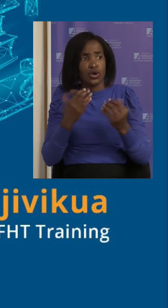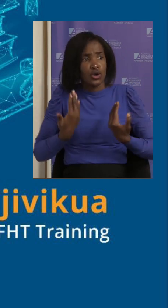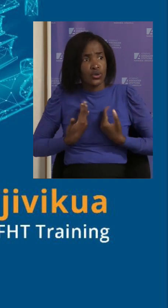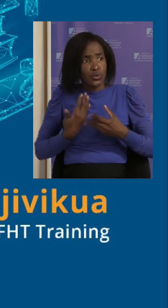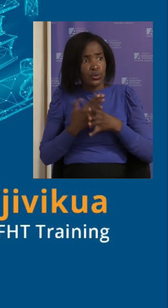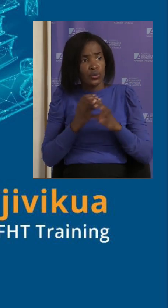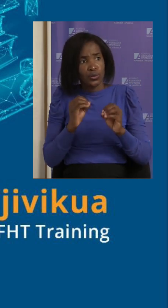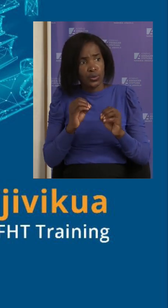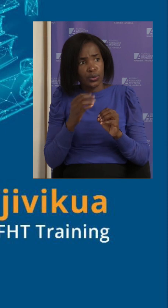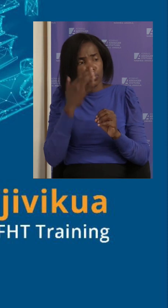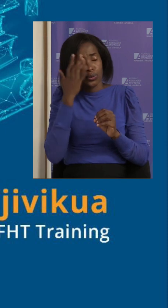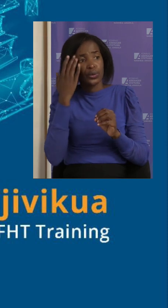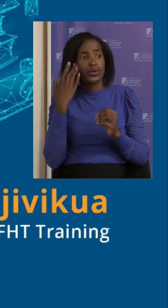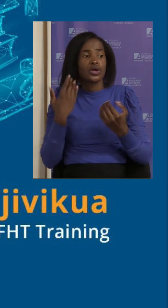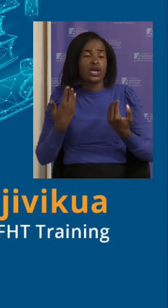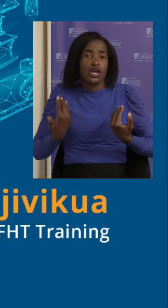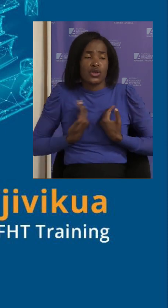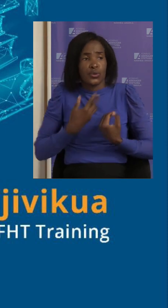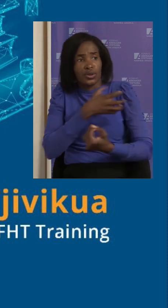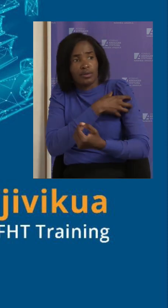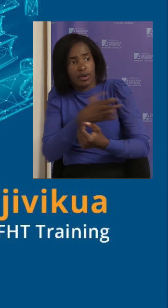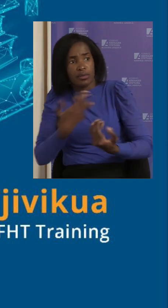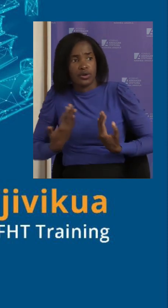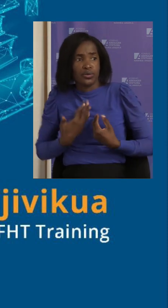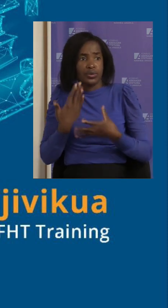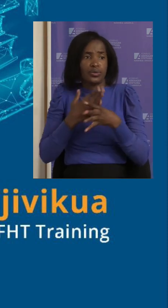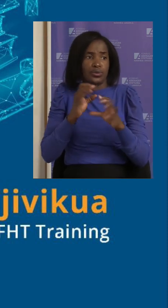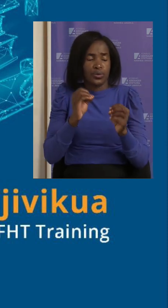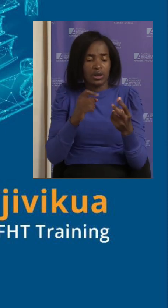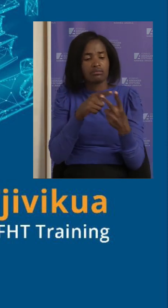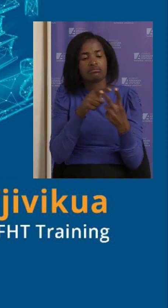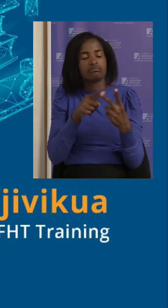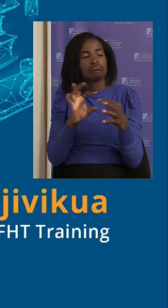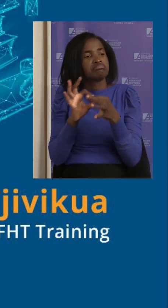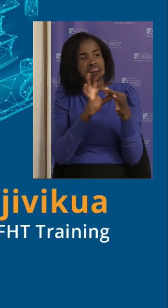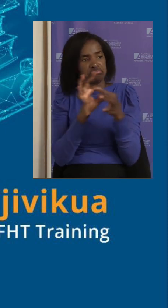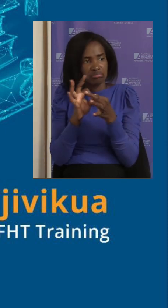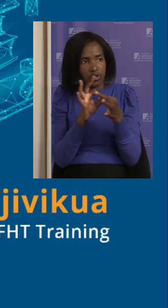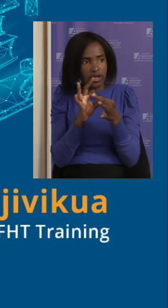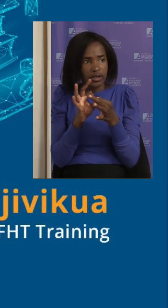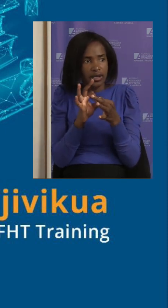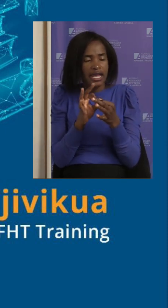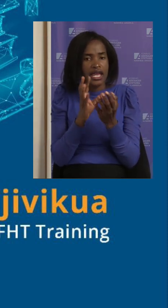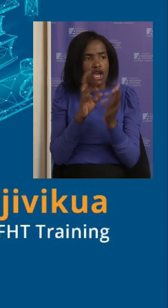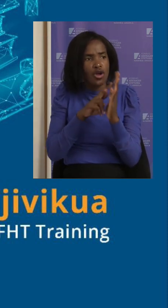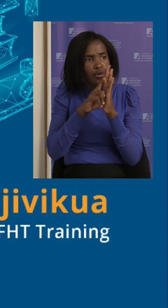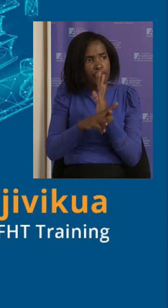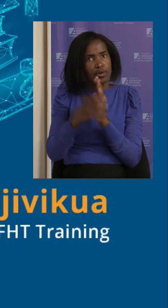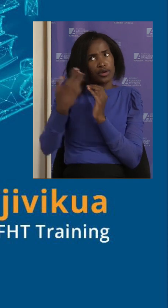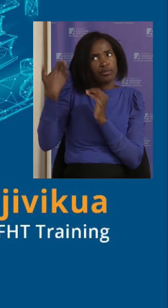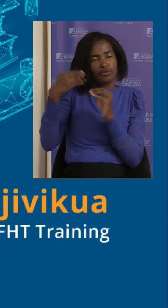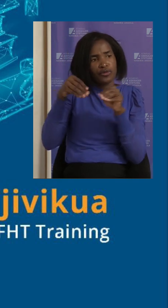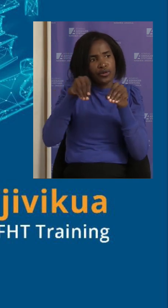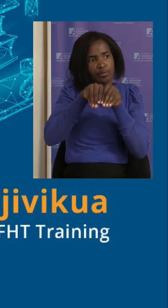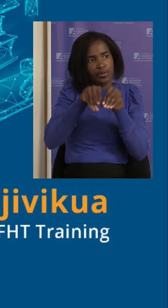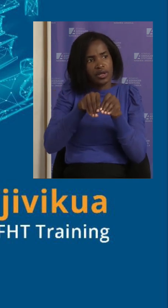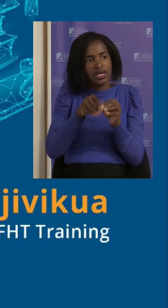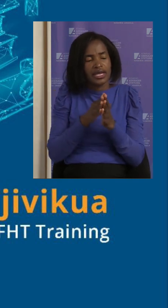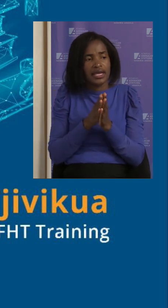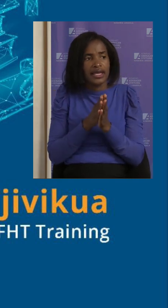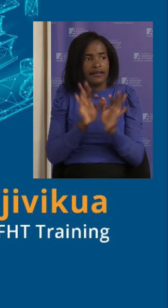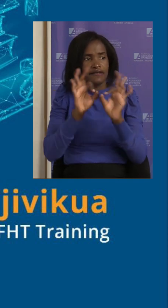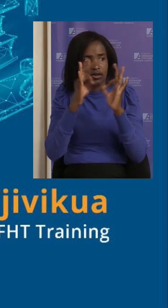unemployment and youth empowerment and youth unemployment go hand in hand. A study report issued by the Brandhurst